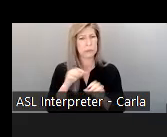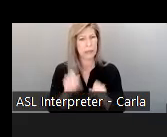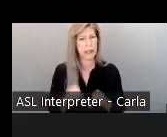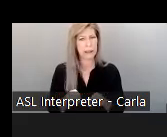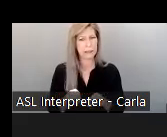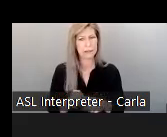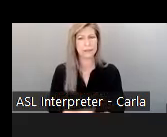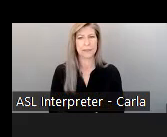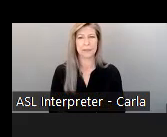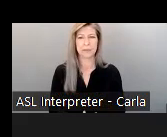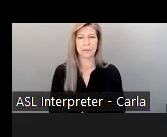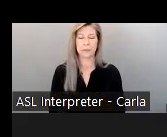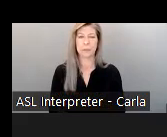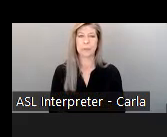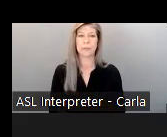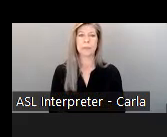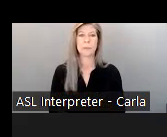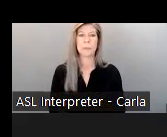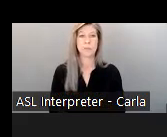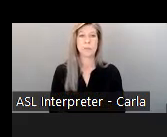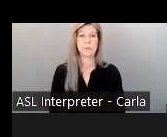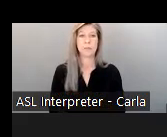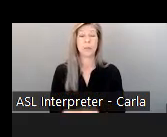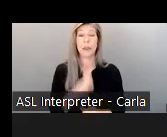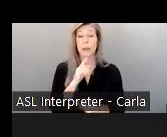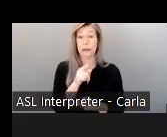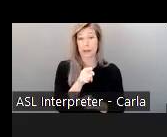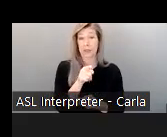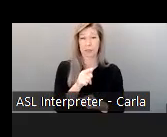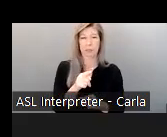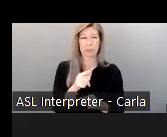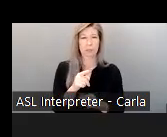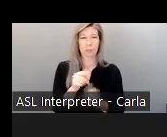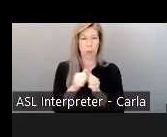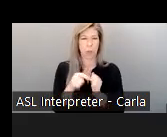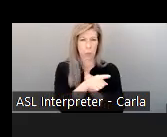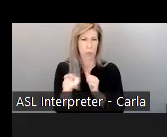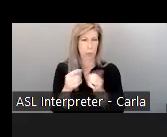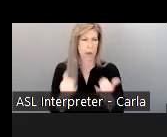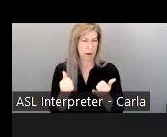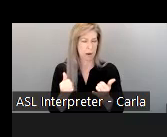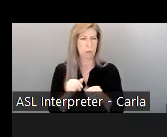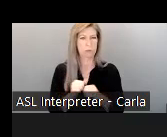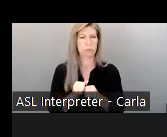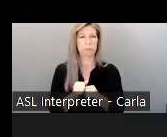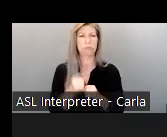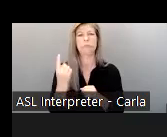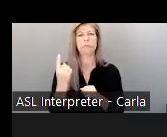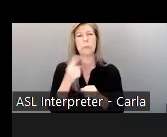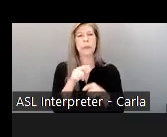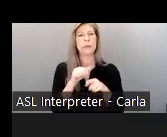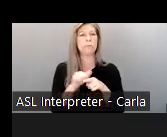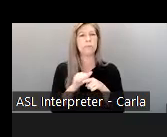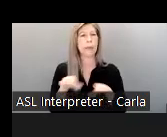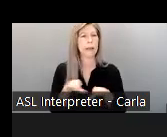So I'm going to just do an exercise with you all that I like to do